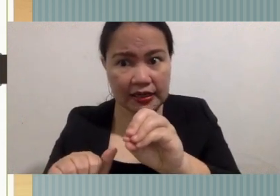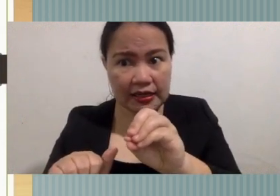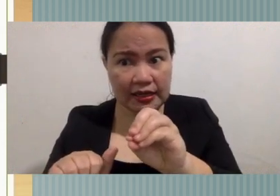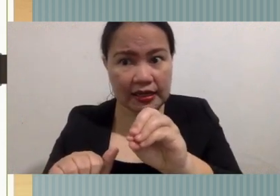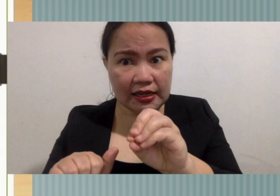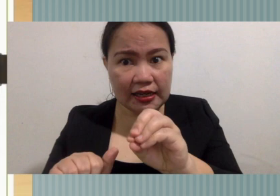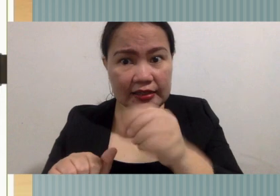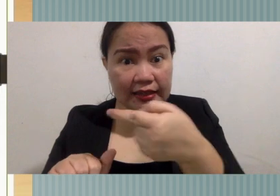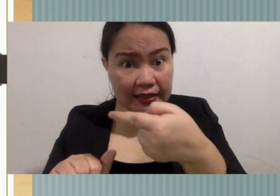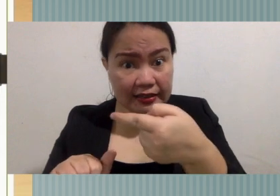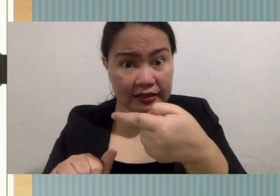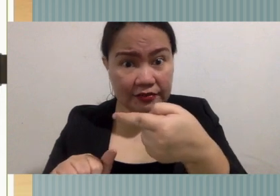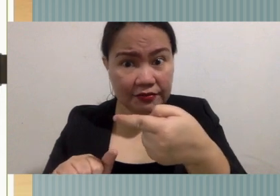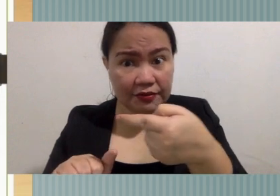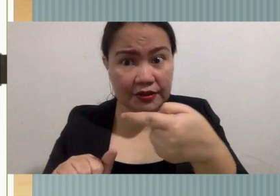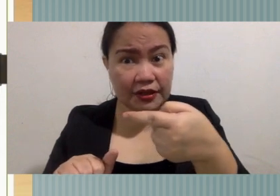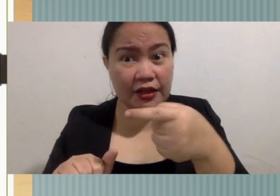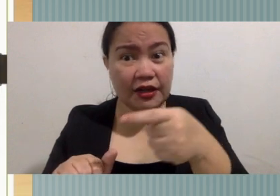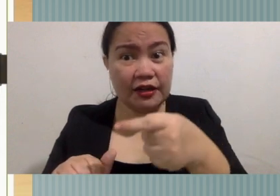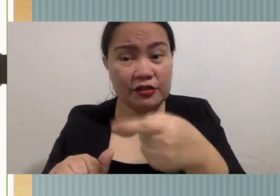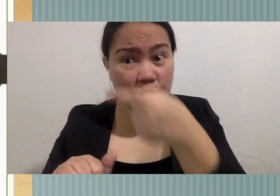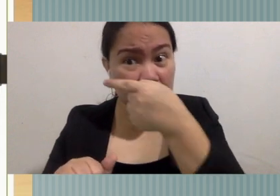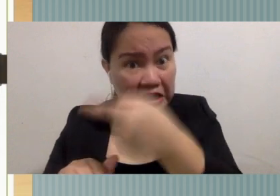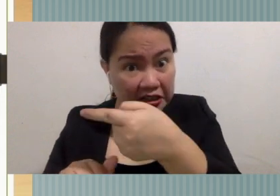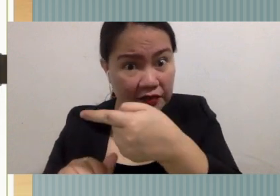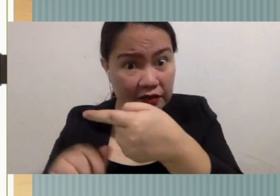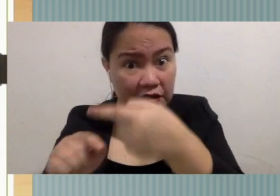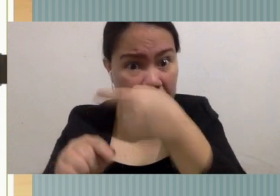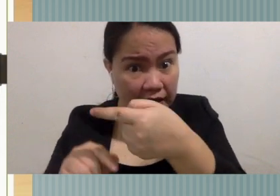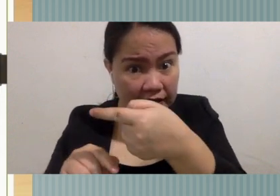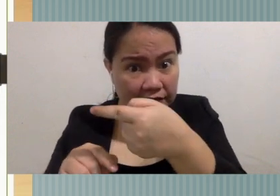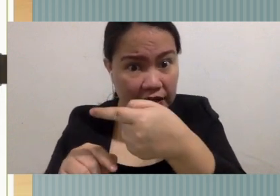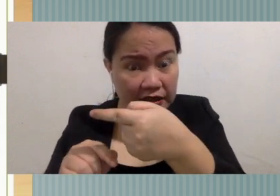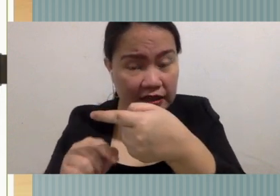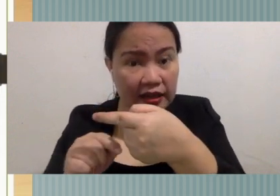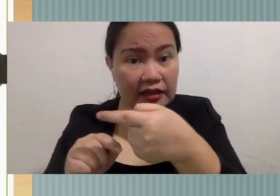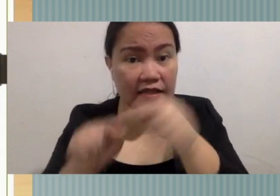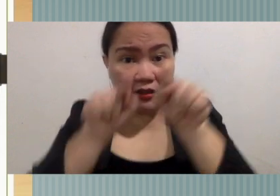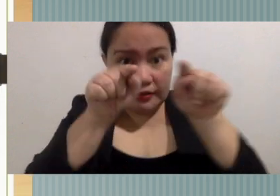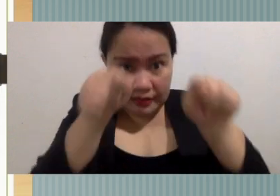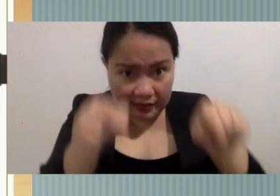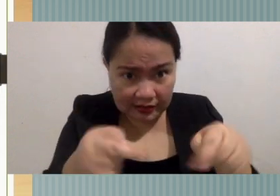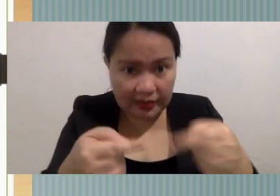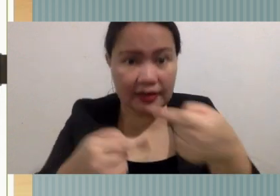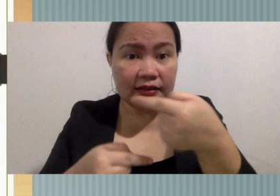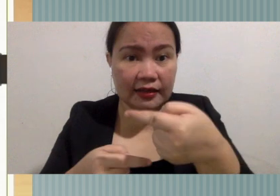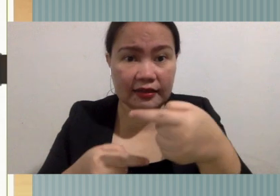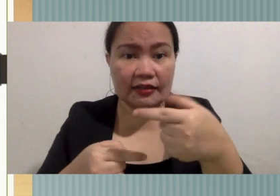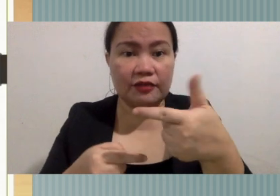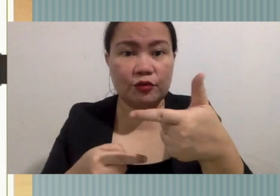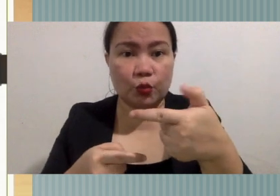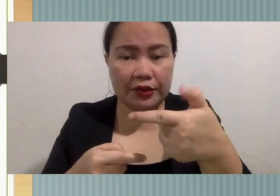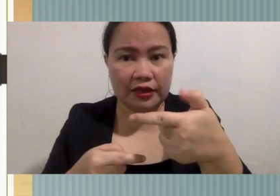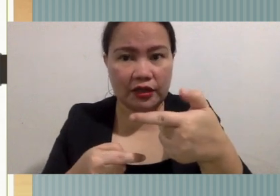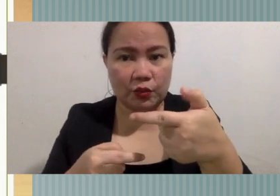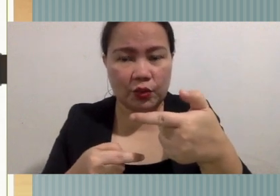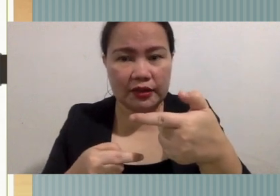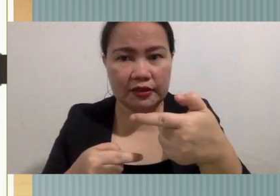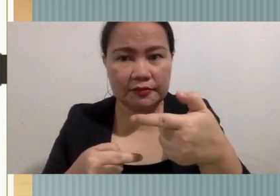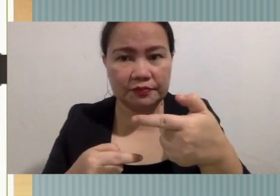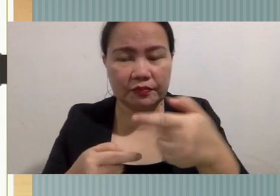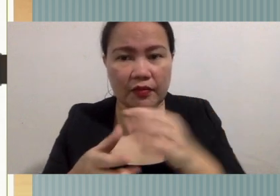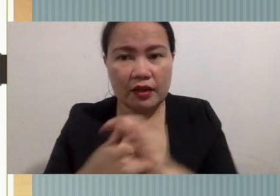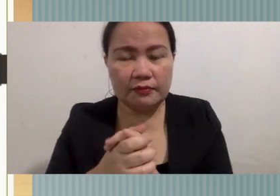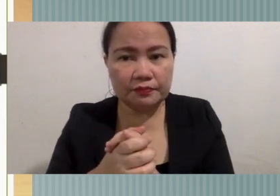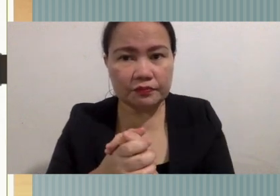ng b natin, negative 21. So, again, nandyan na yung negative sign na yan. So, hindi pwedeng